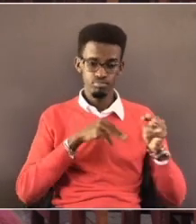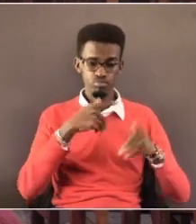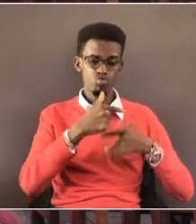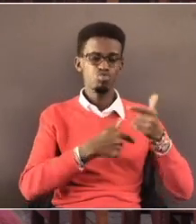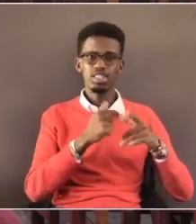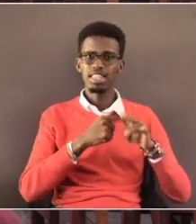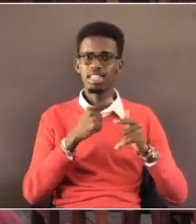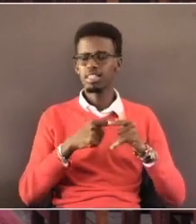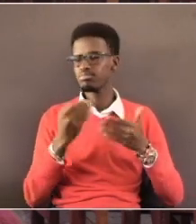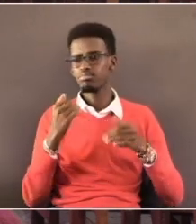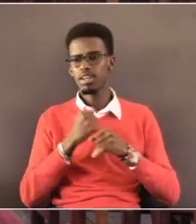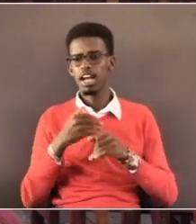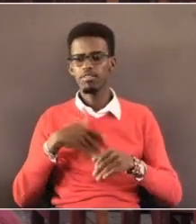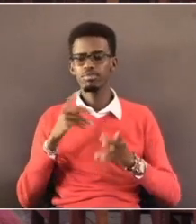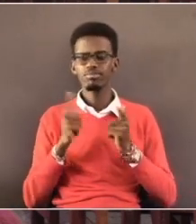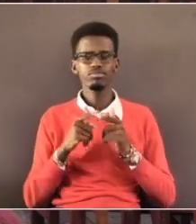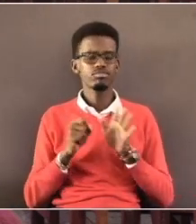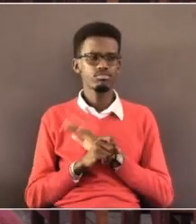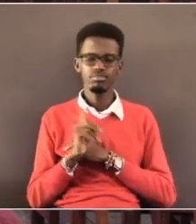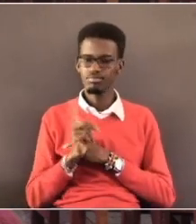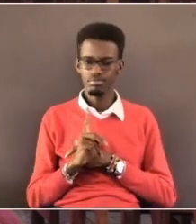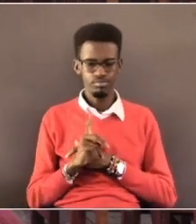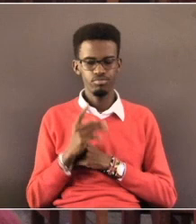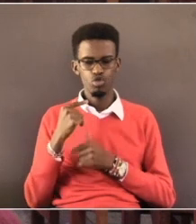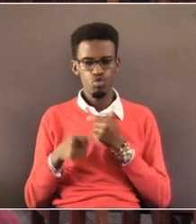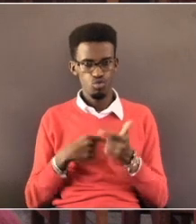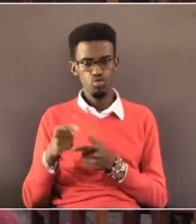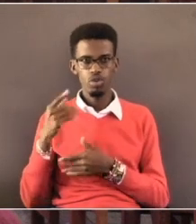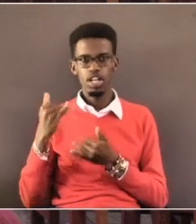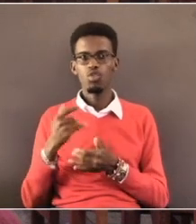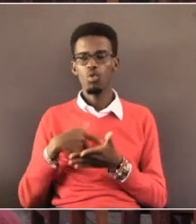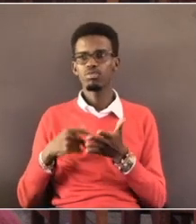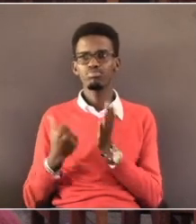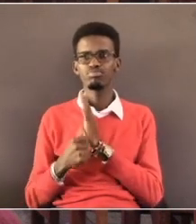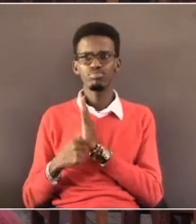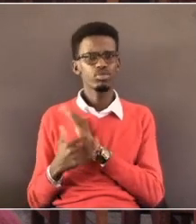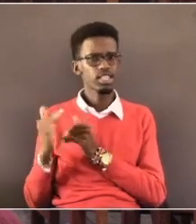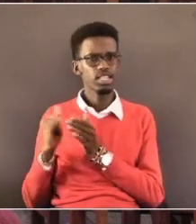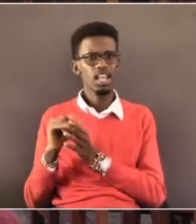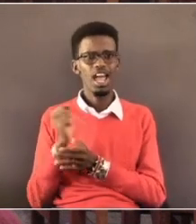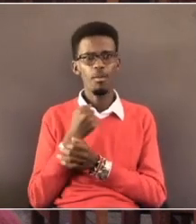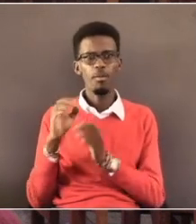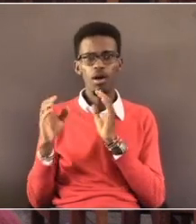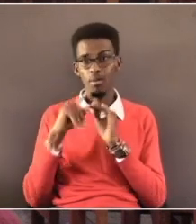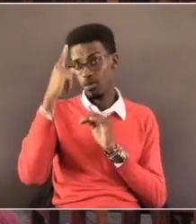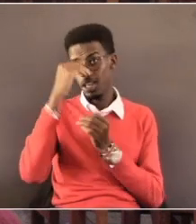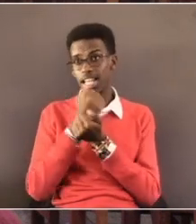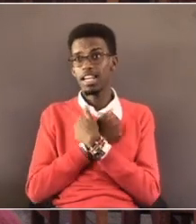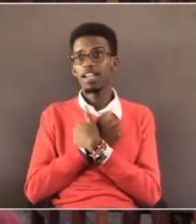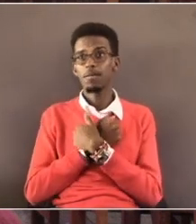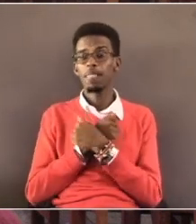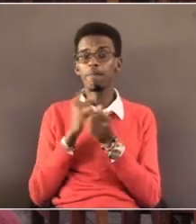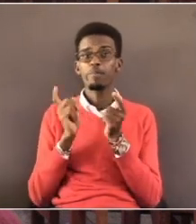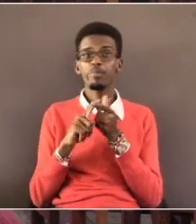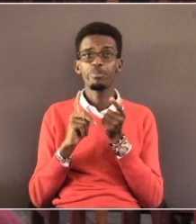need to hunt her down. Now, what is your non-negotiable? Because love is not